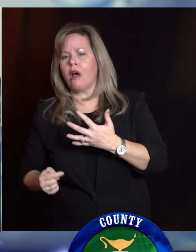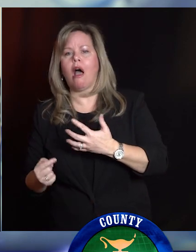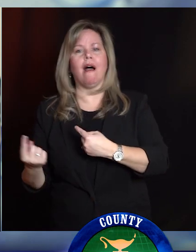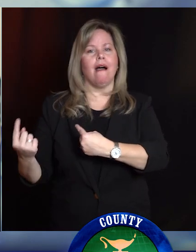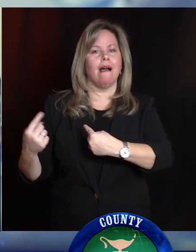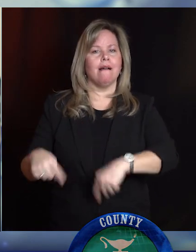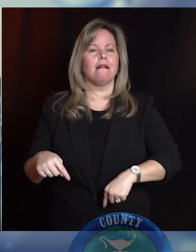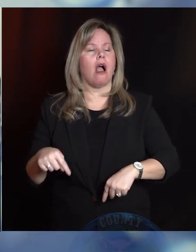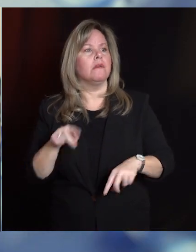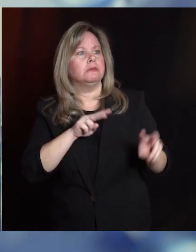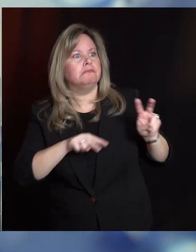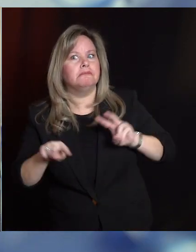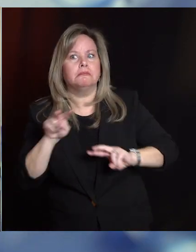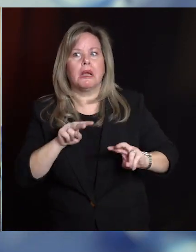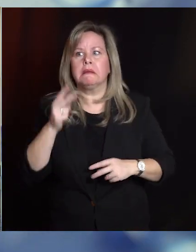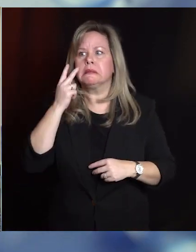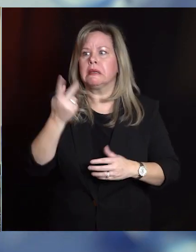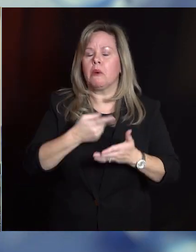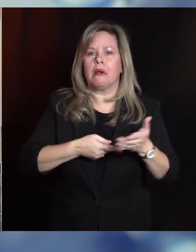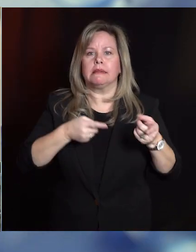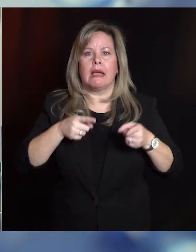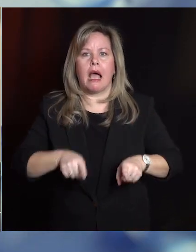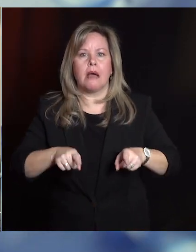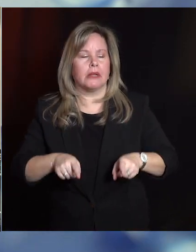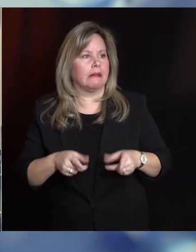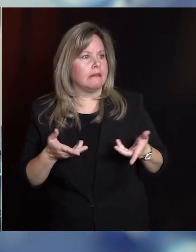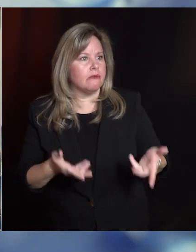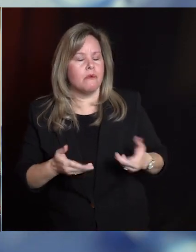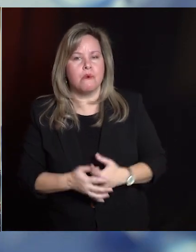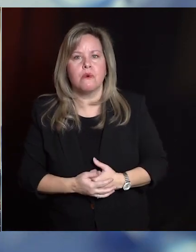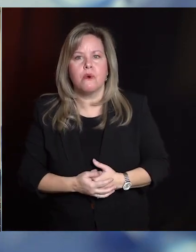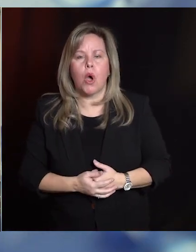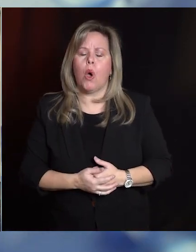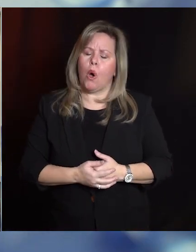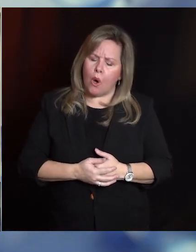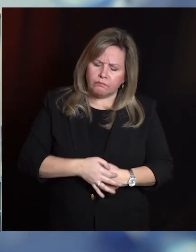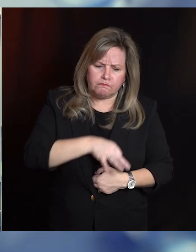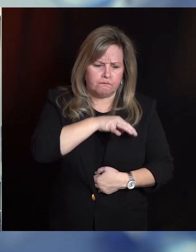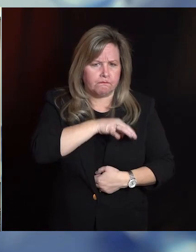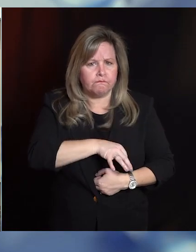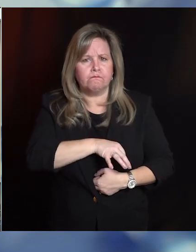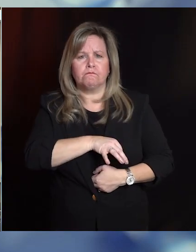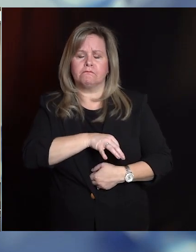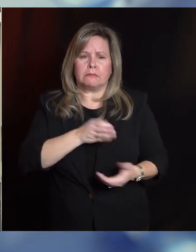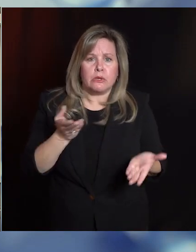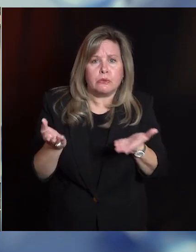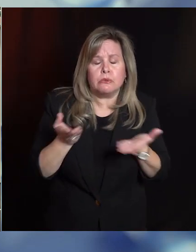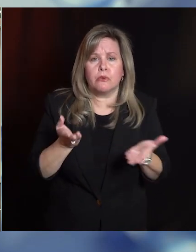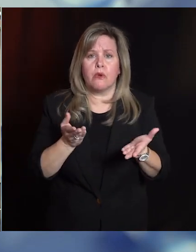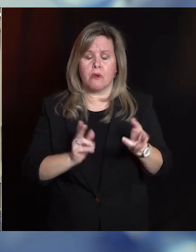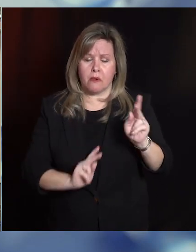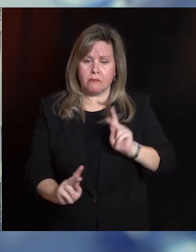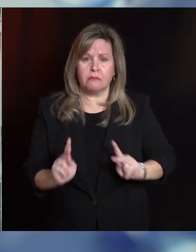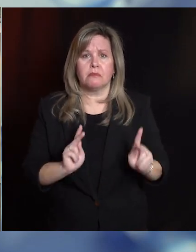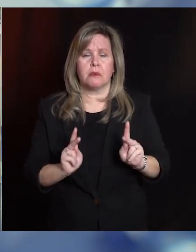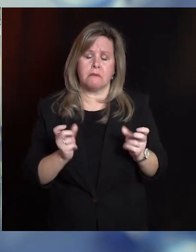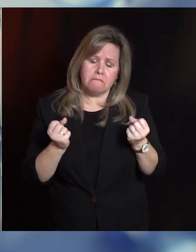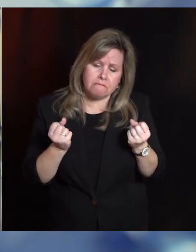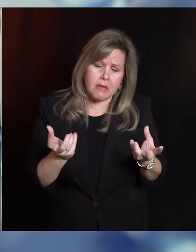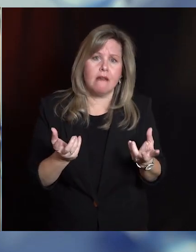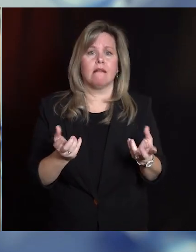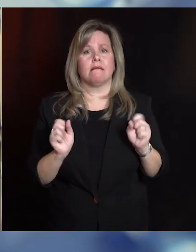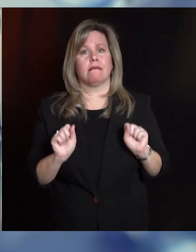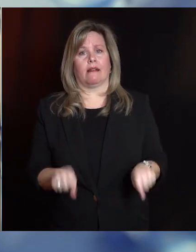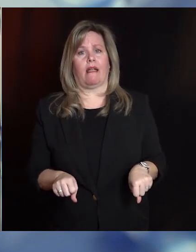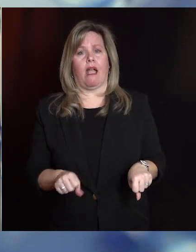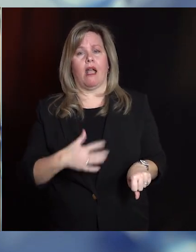space and the enormous potential that that venue has to serve so many more and to get us through this pandemic as quickly